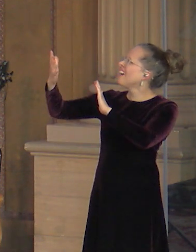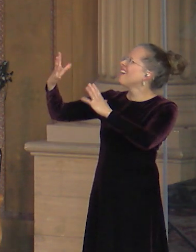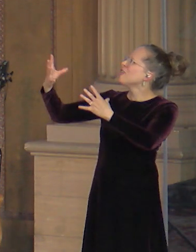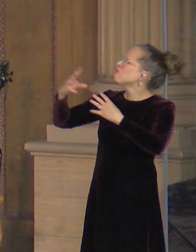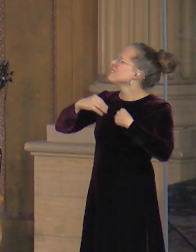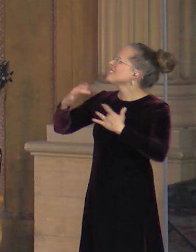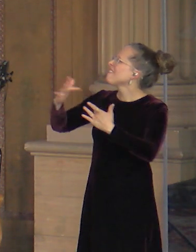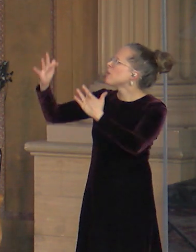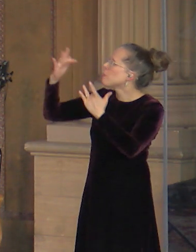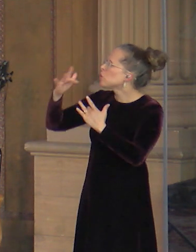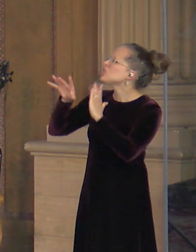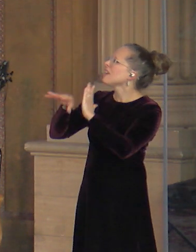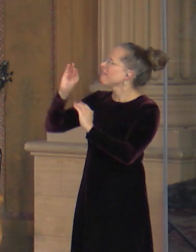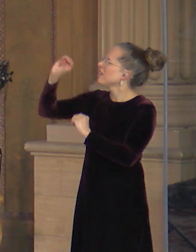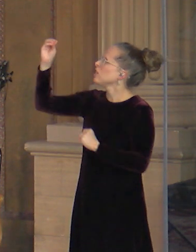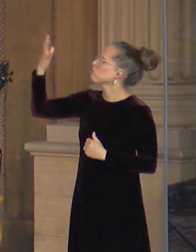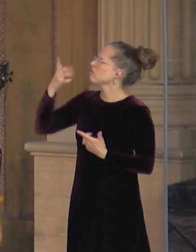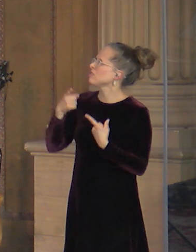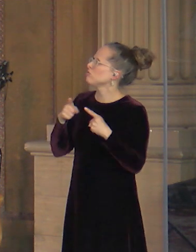grace to help in time of need